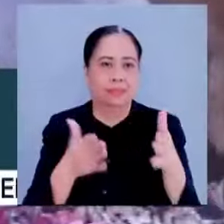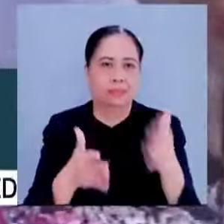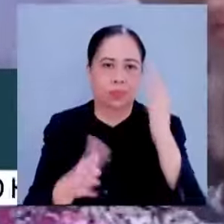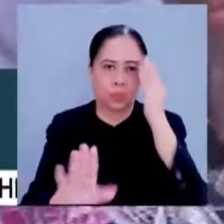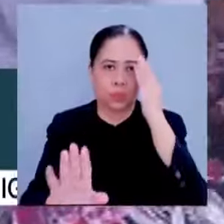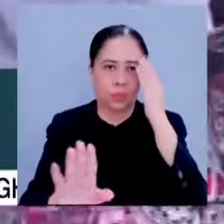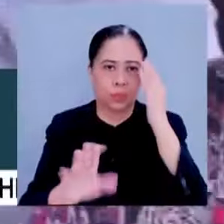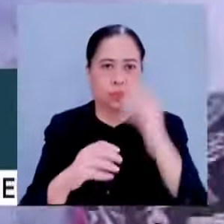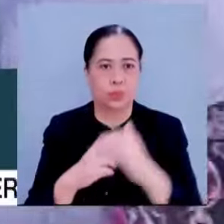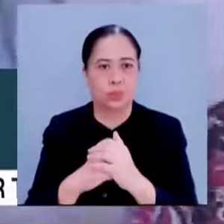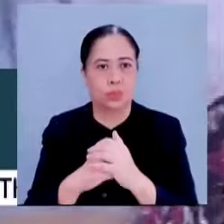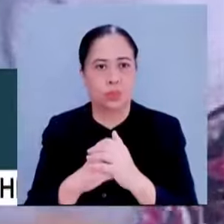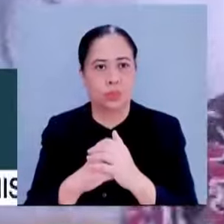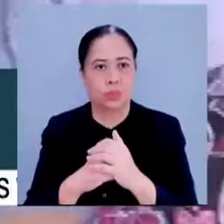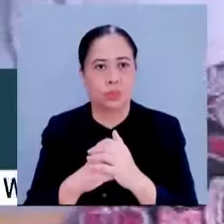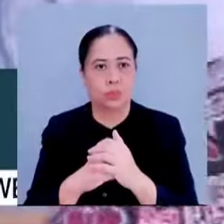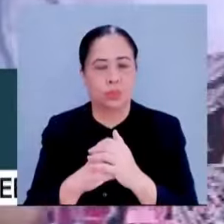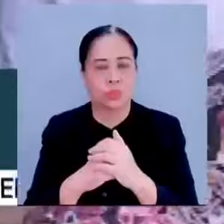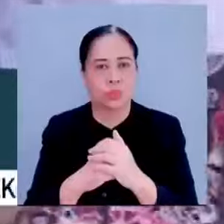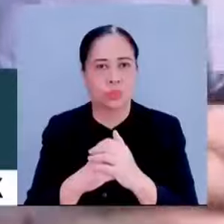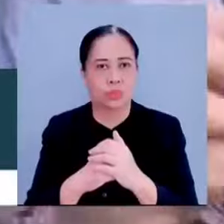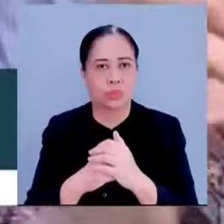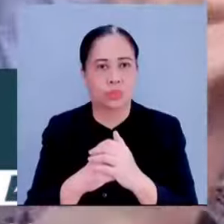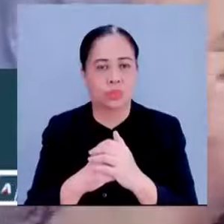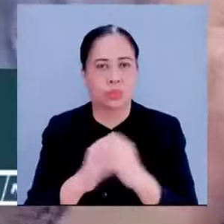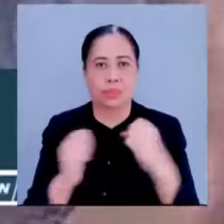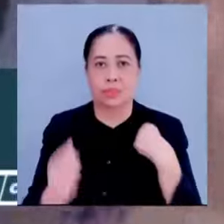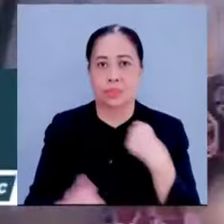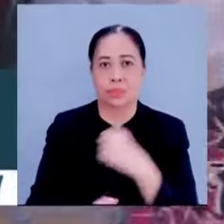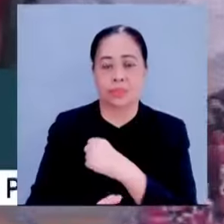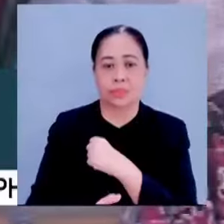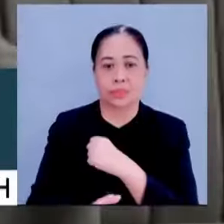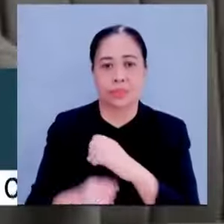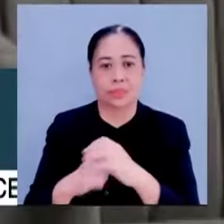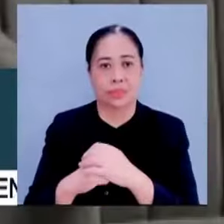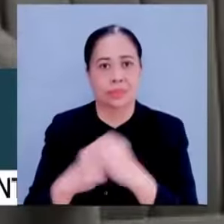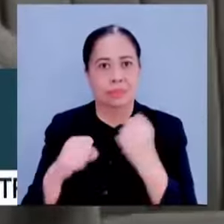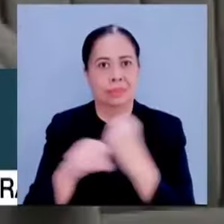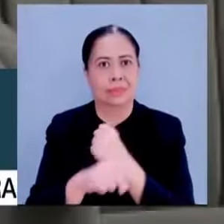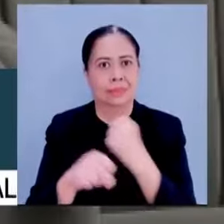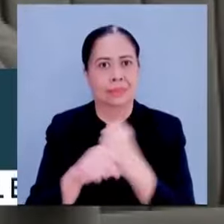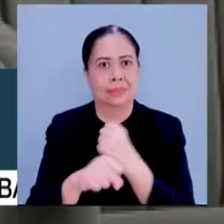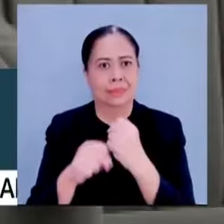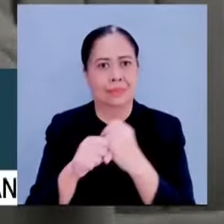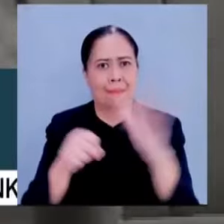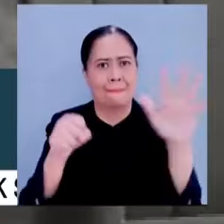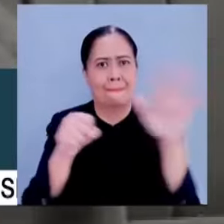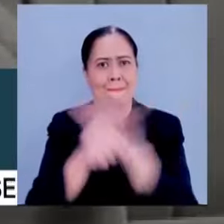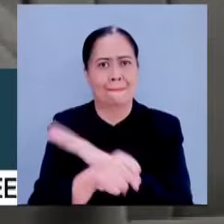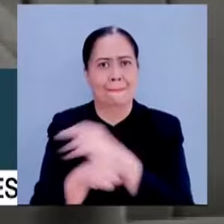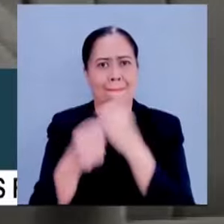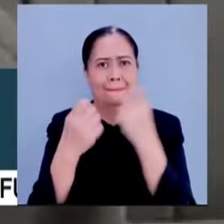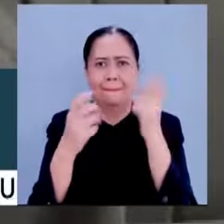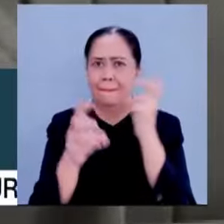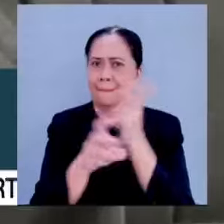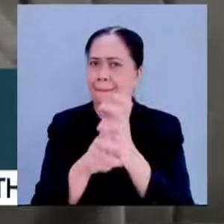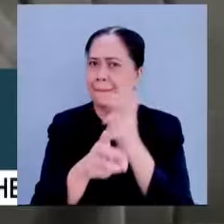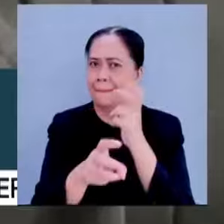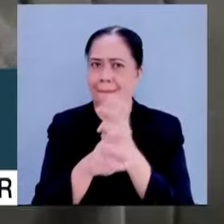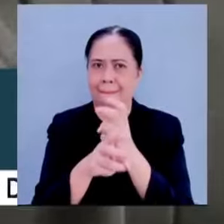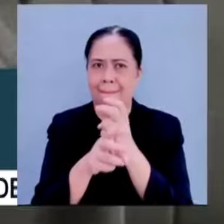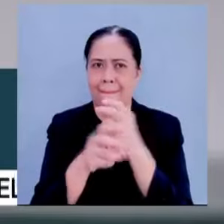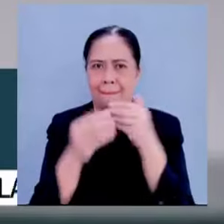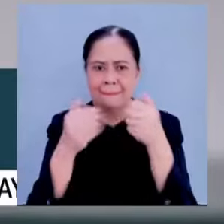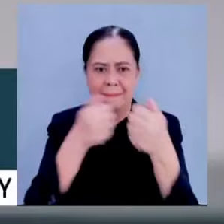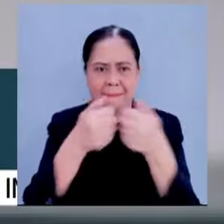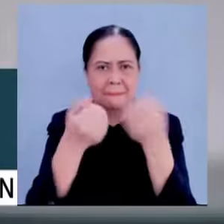that the senatorial fight is a tough one. It's a tight one.